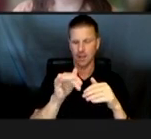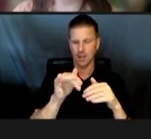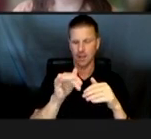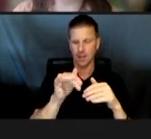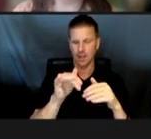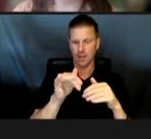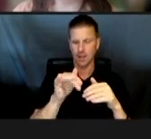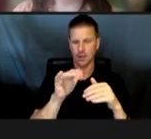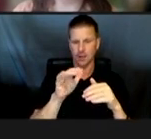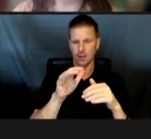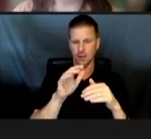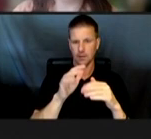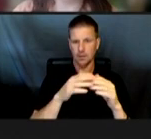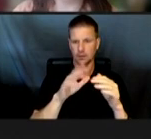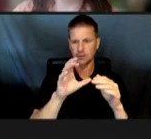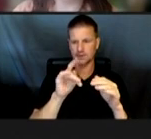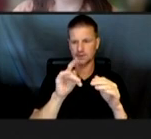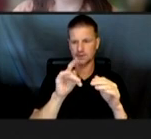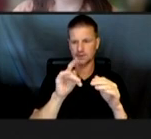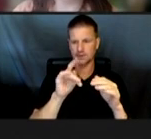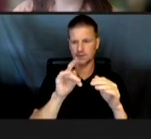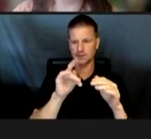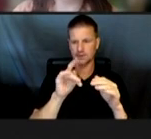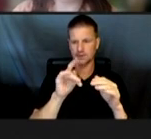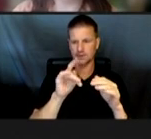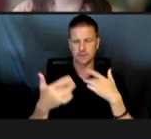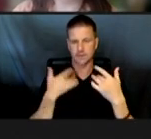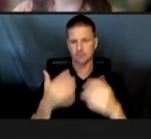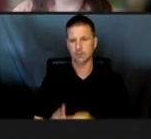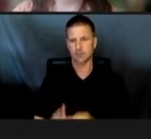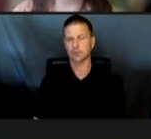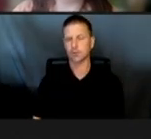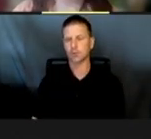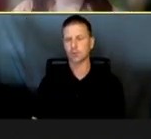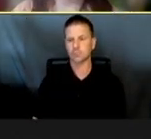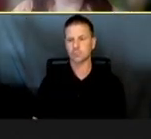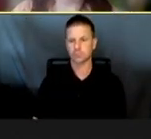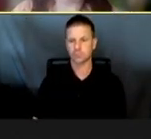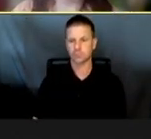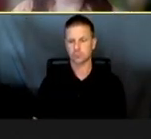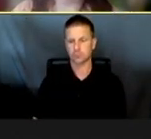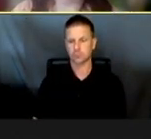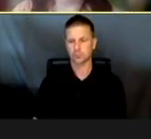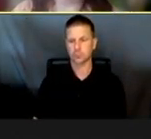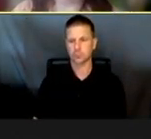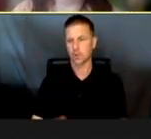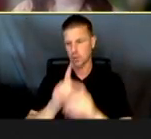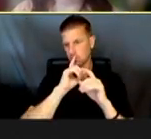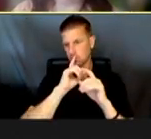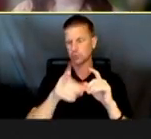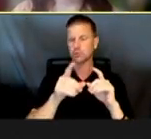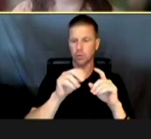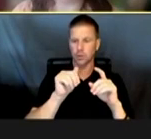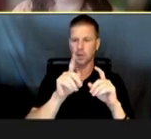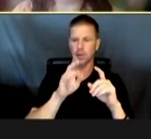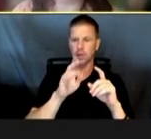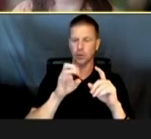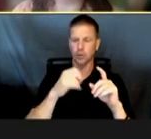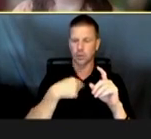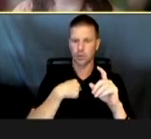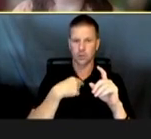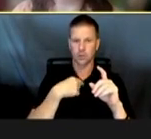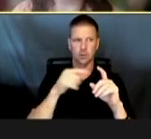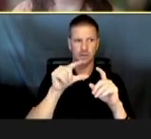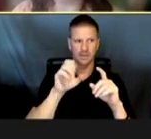would be transformative and incredibly exciting. No, absolutely, Adrian. And I'm a geek